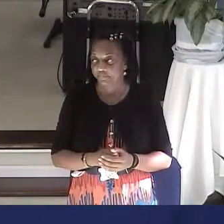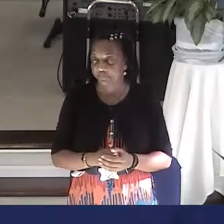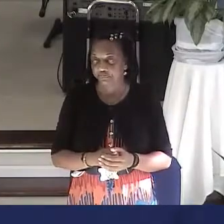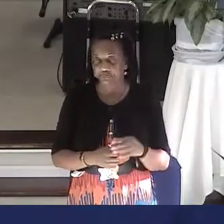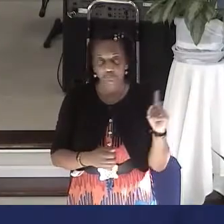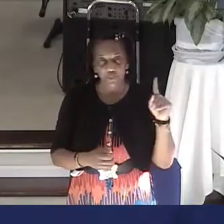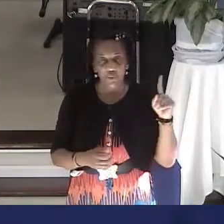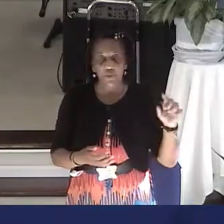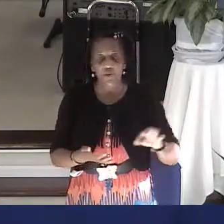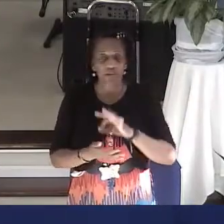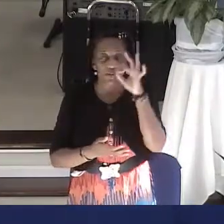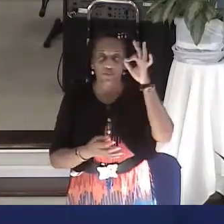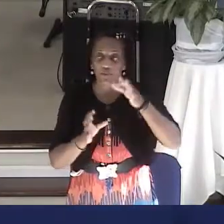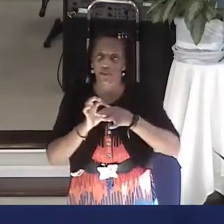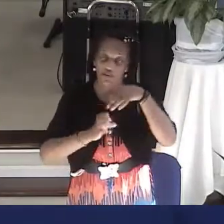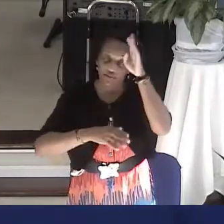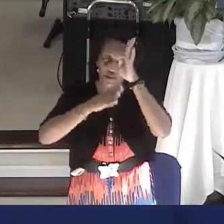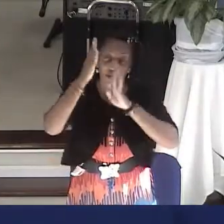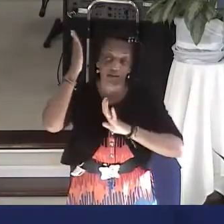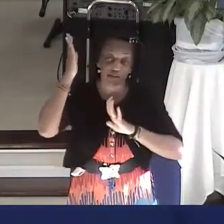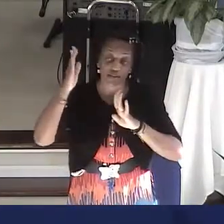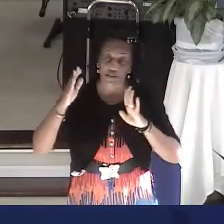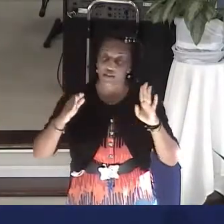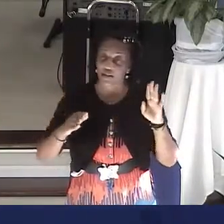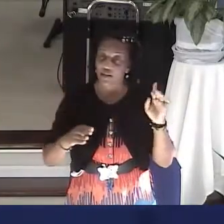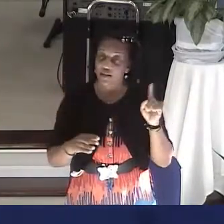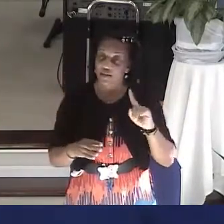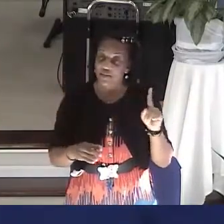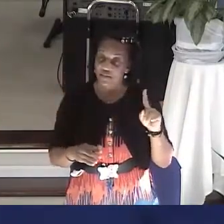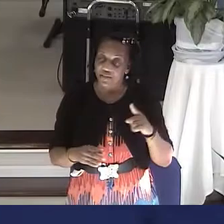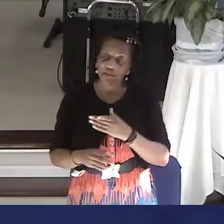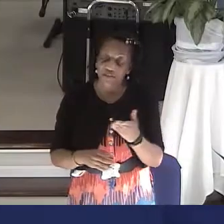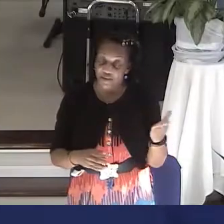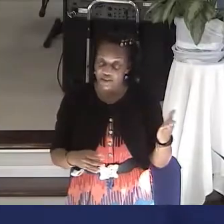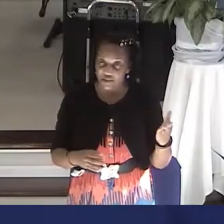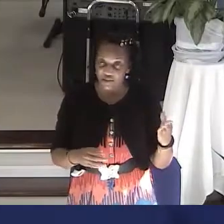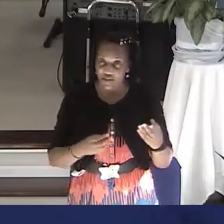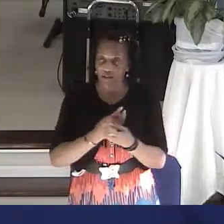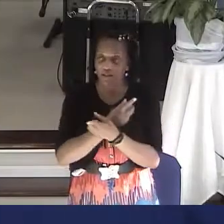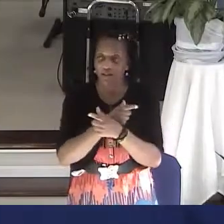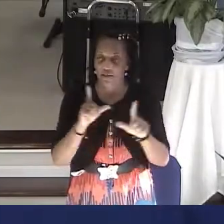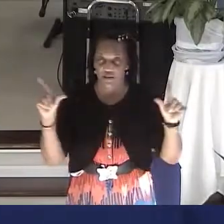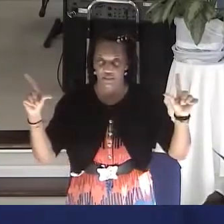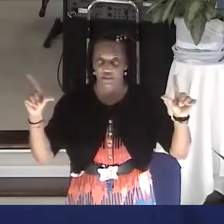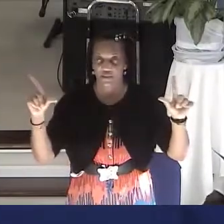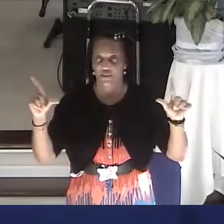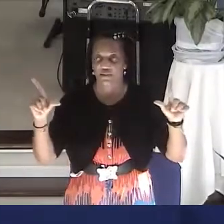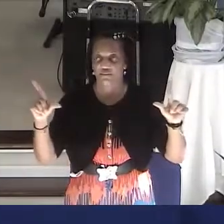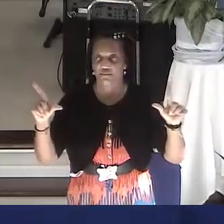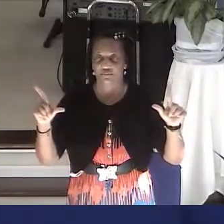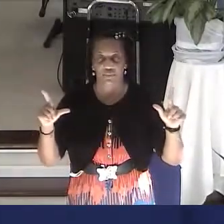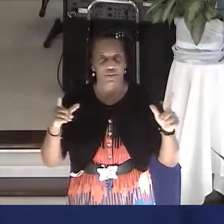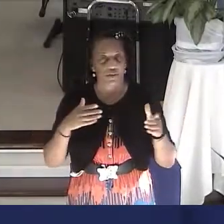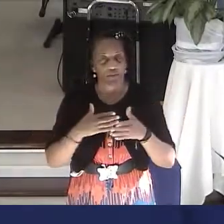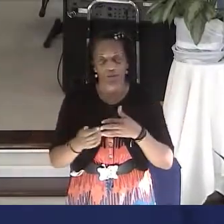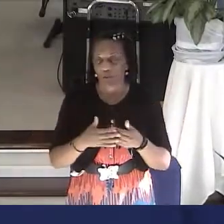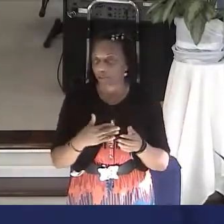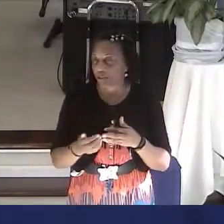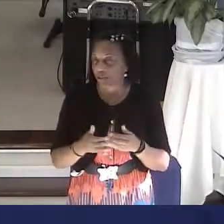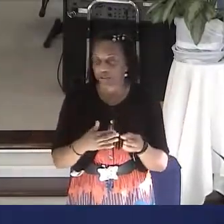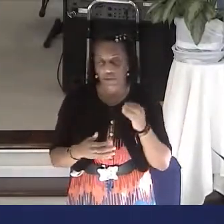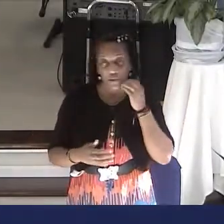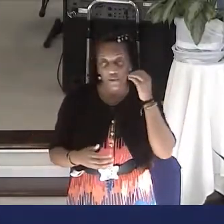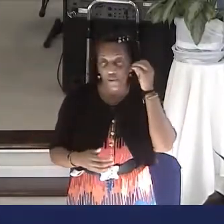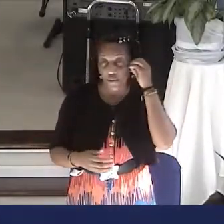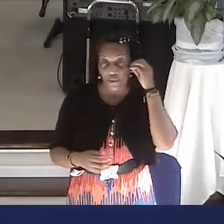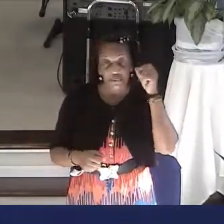God is, there is liberty. So I don't know where you are today. It could be your bedroom, your living room. At church, they